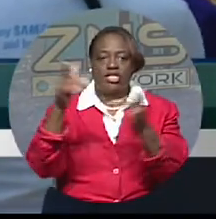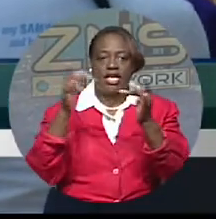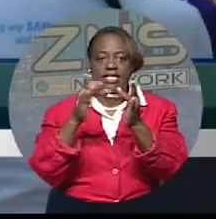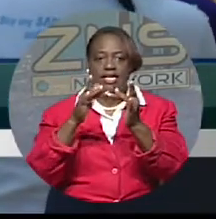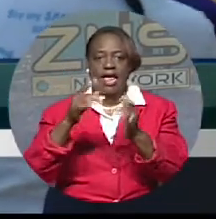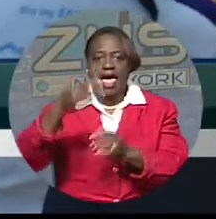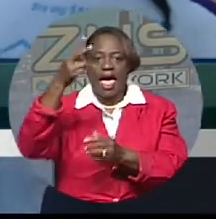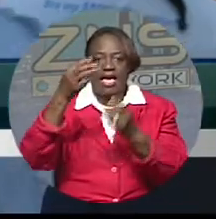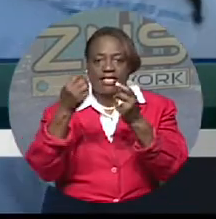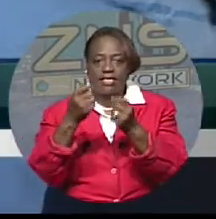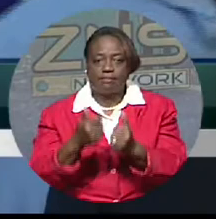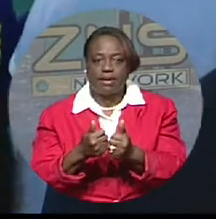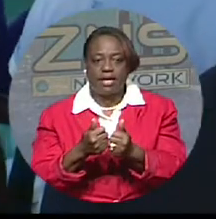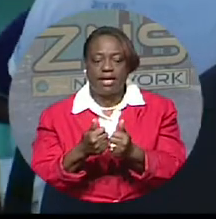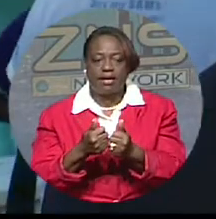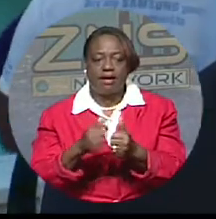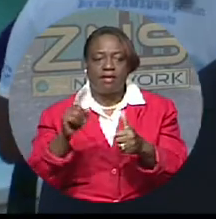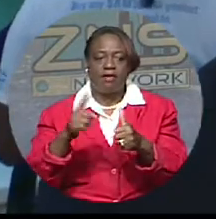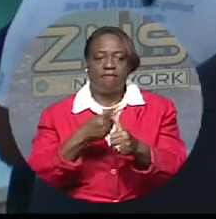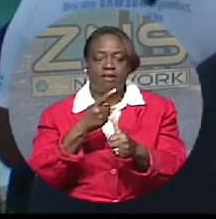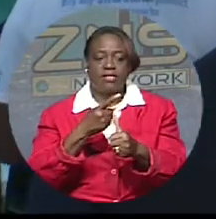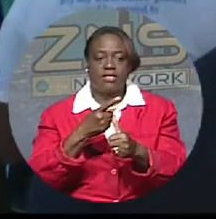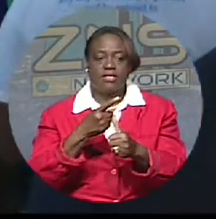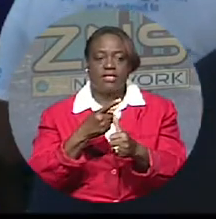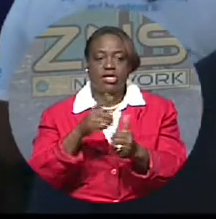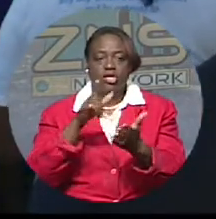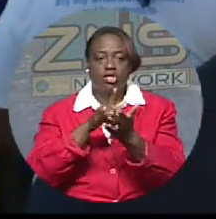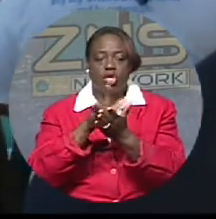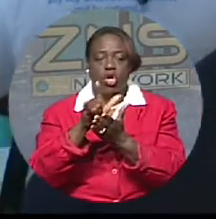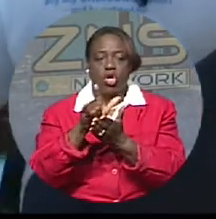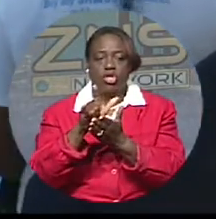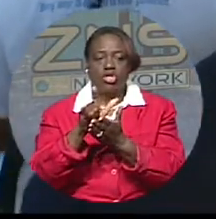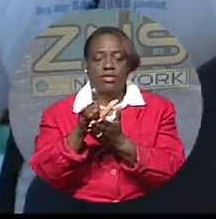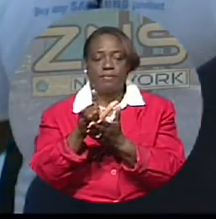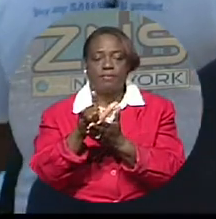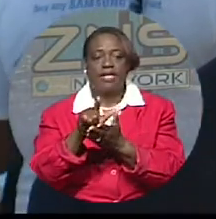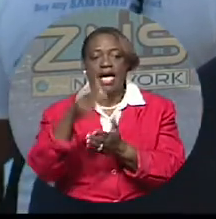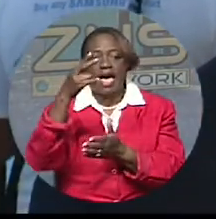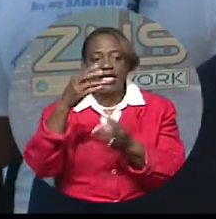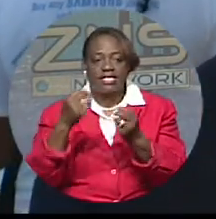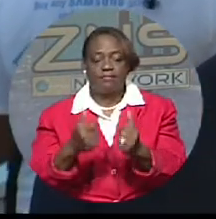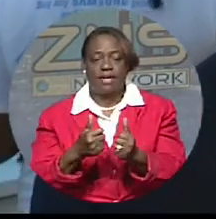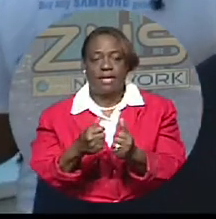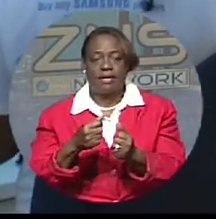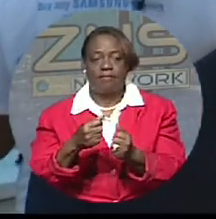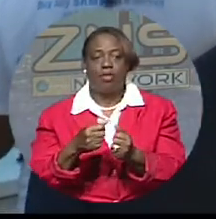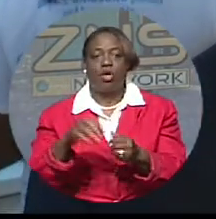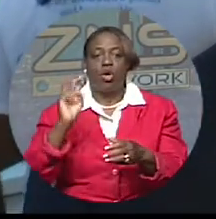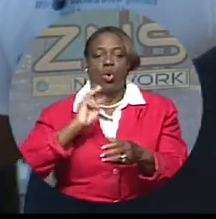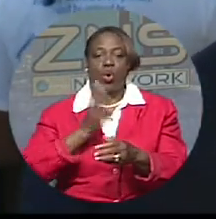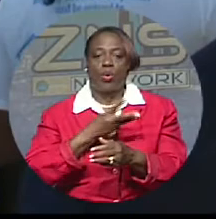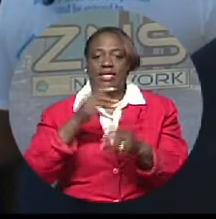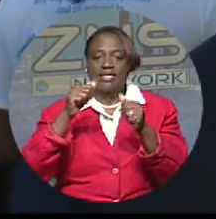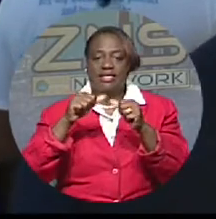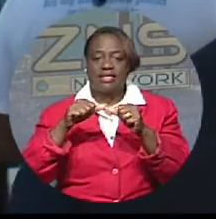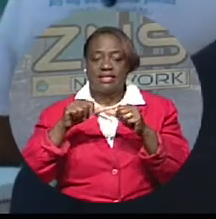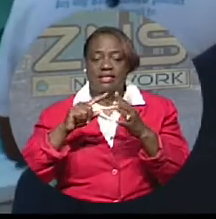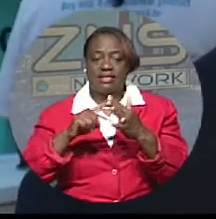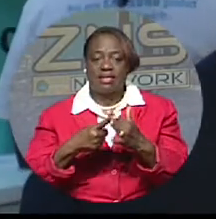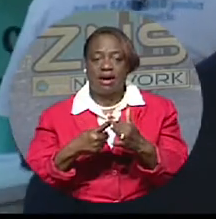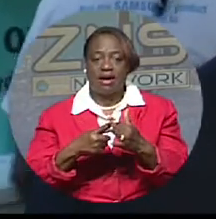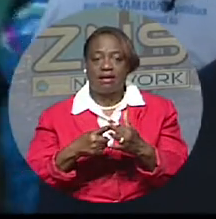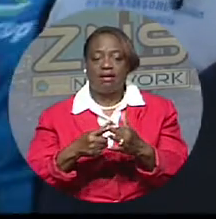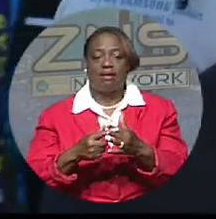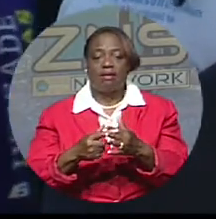high speed. We did not launch our high speed internet until 2002. We started competing in the long distance space and in the